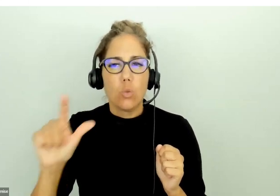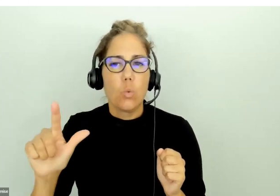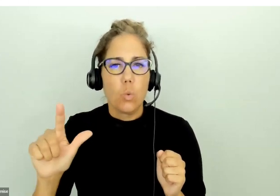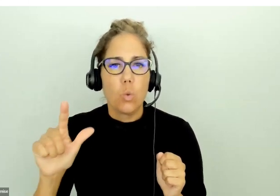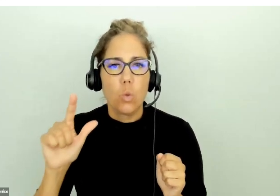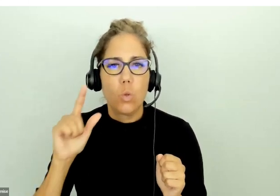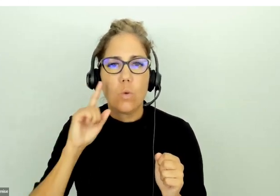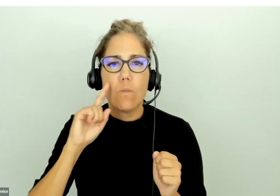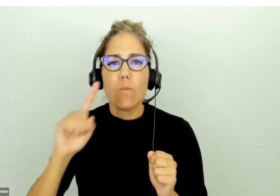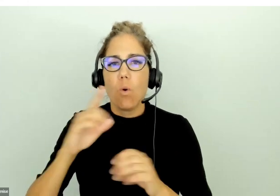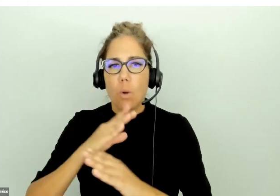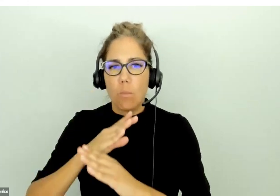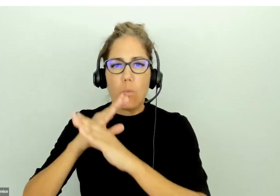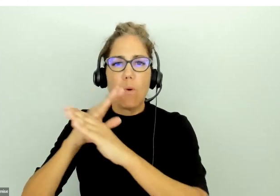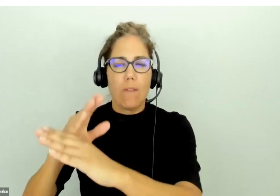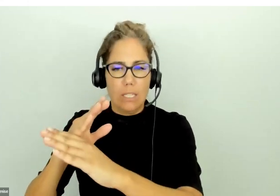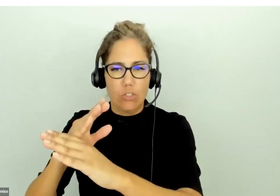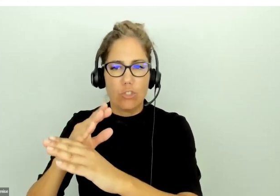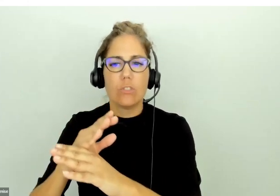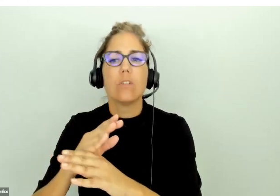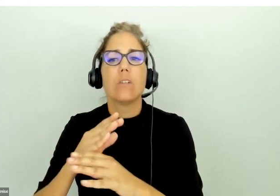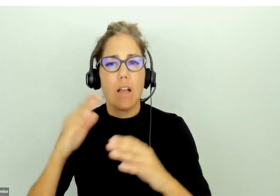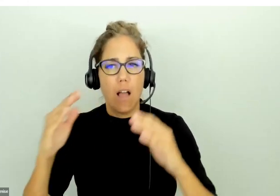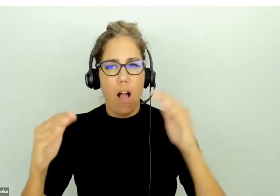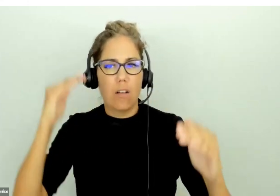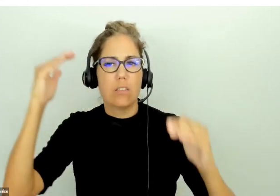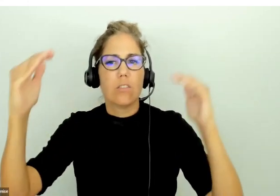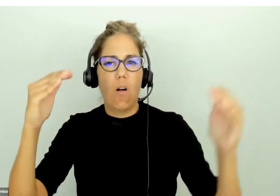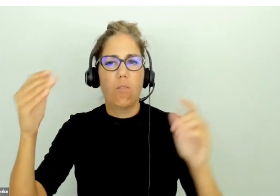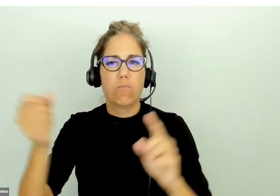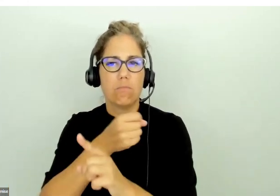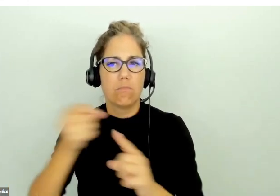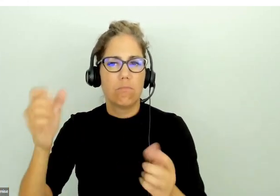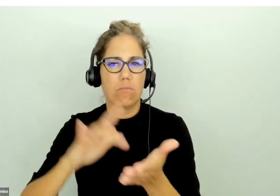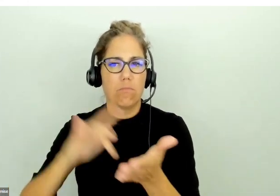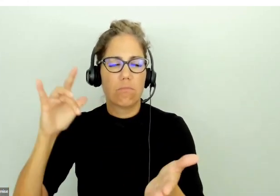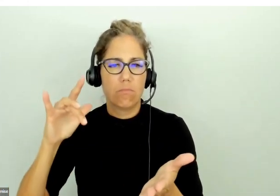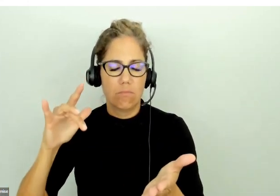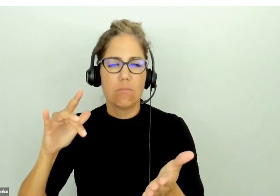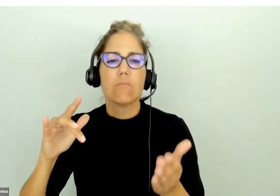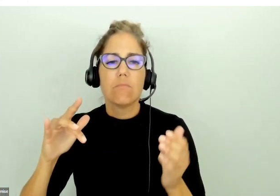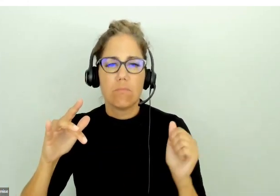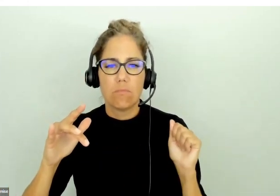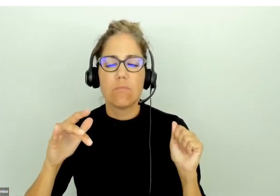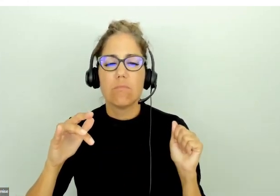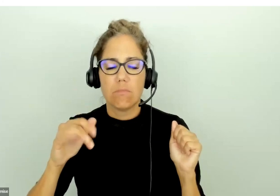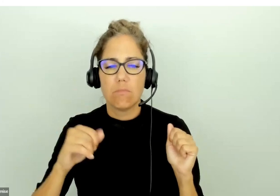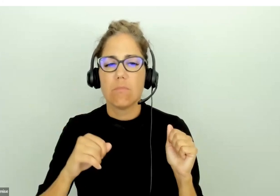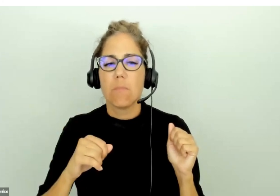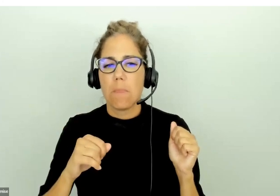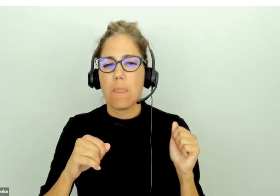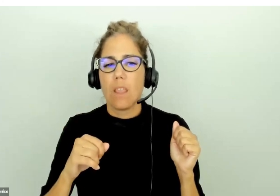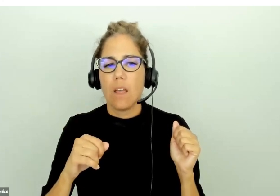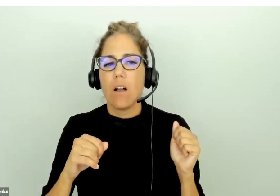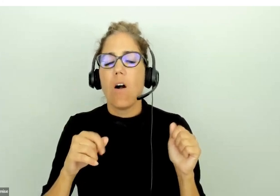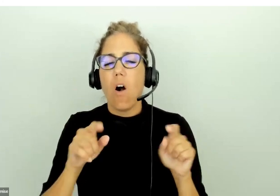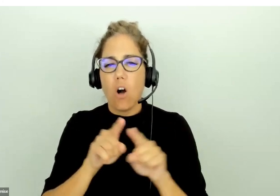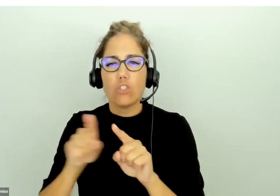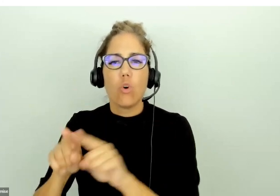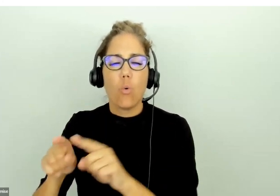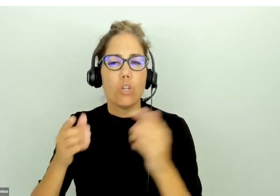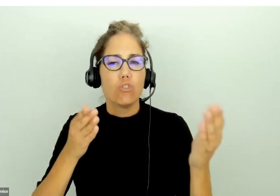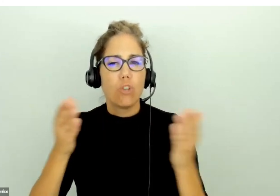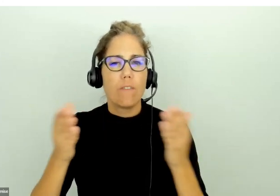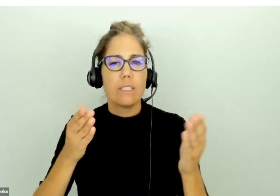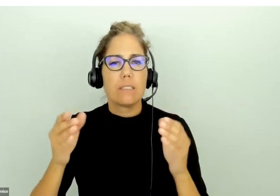prevention of adult maltreatment. It's also a service that can